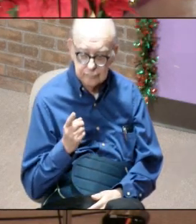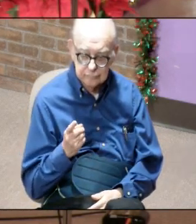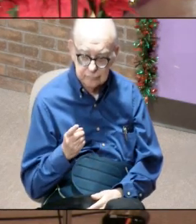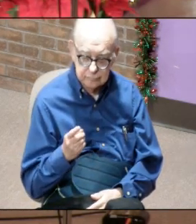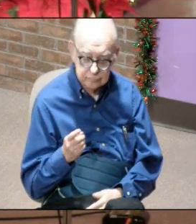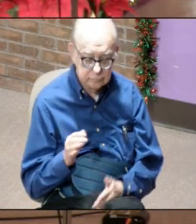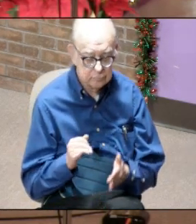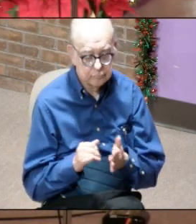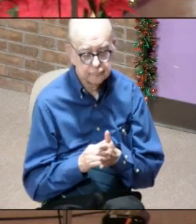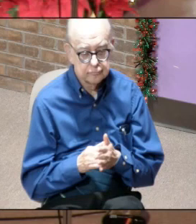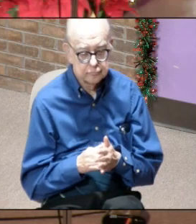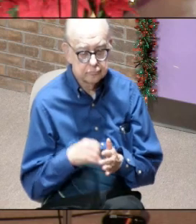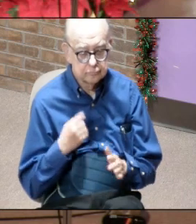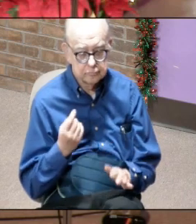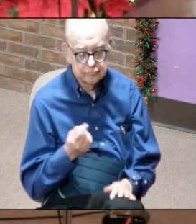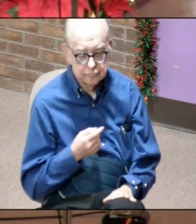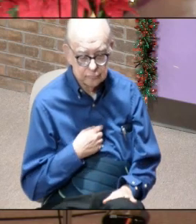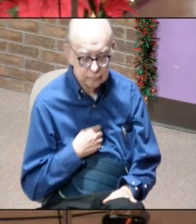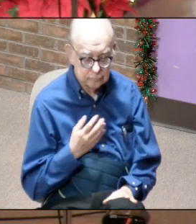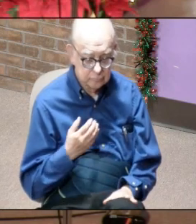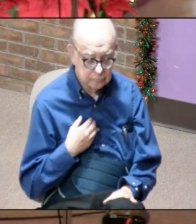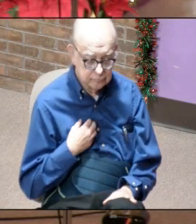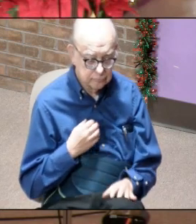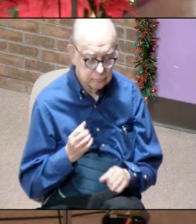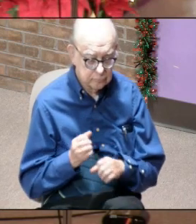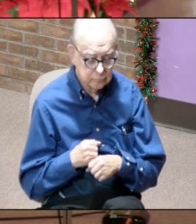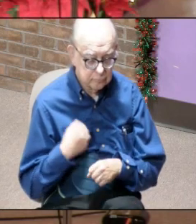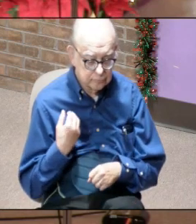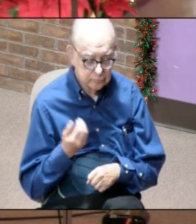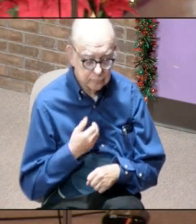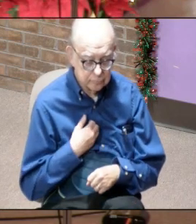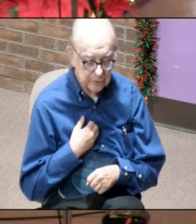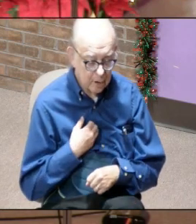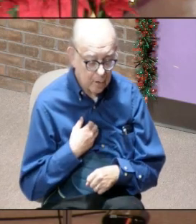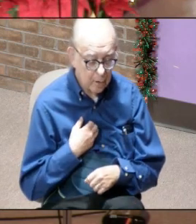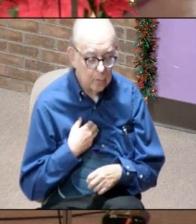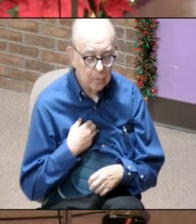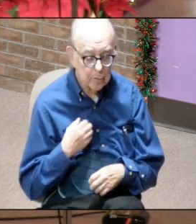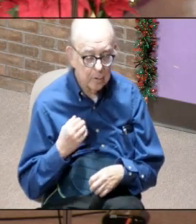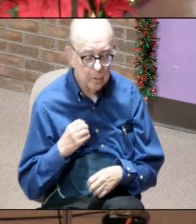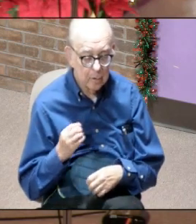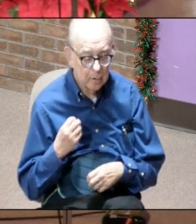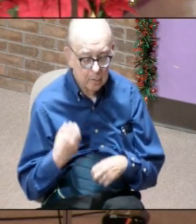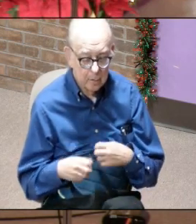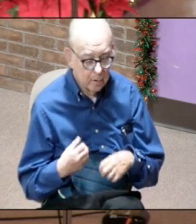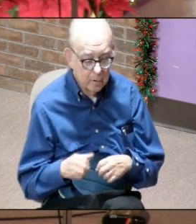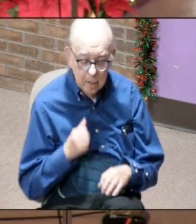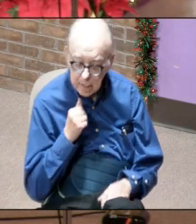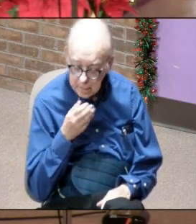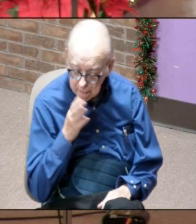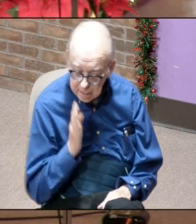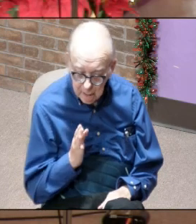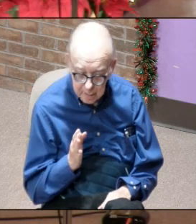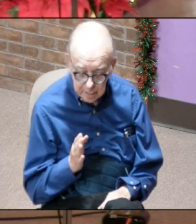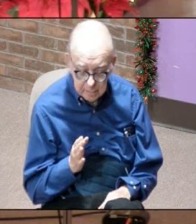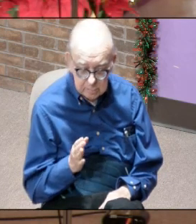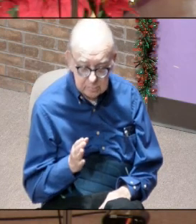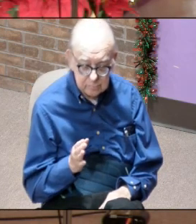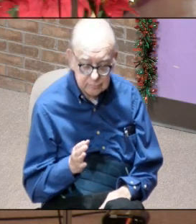understand that we have caused our own undoing, not God.